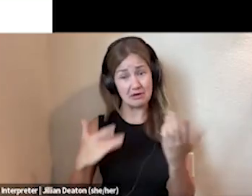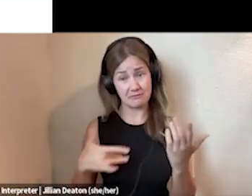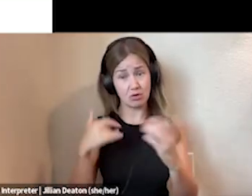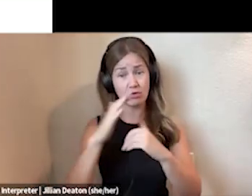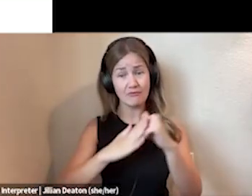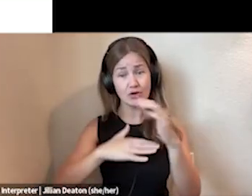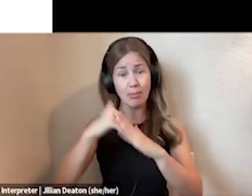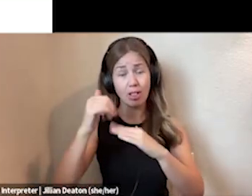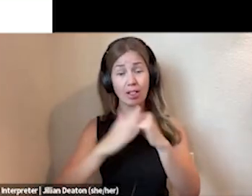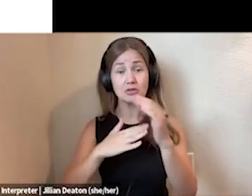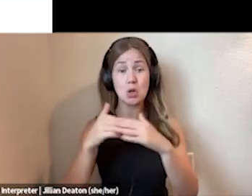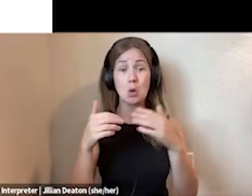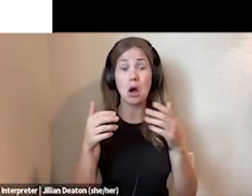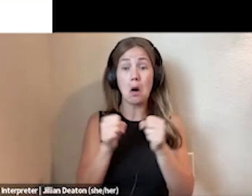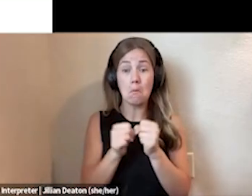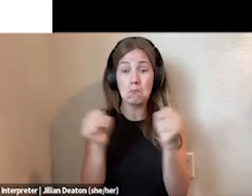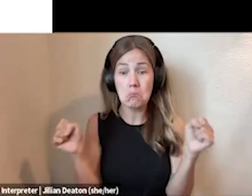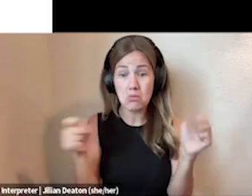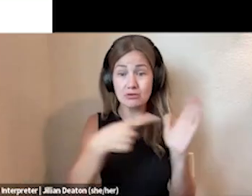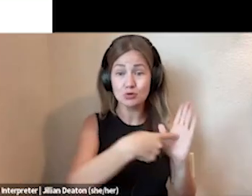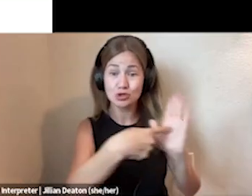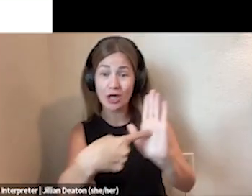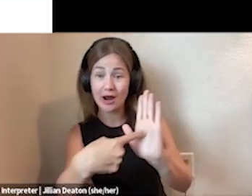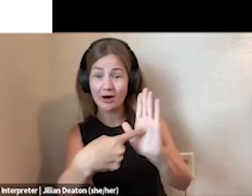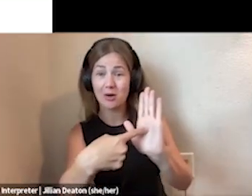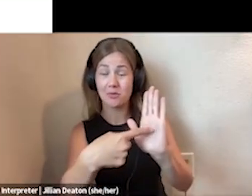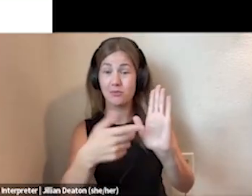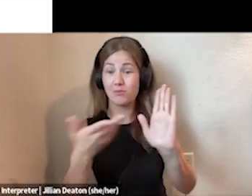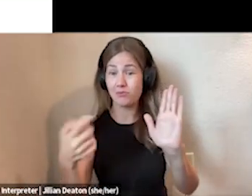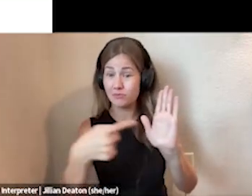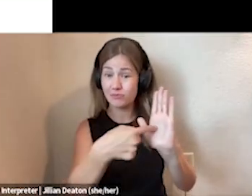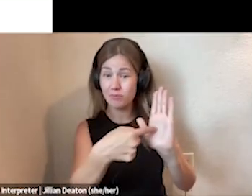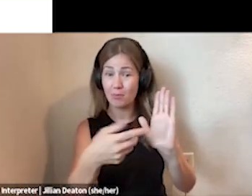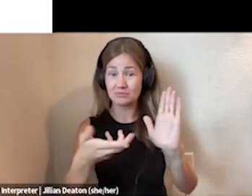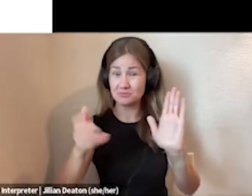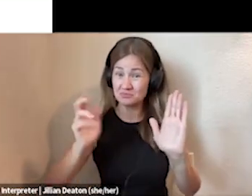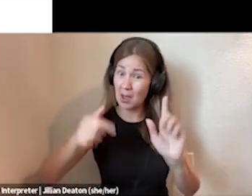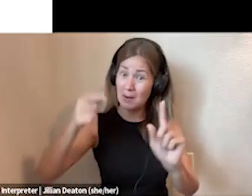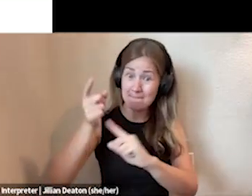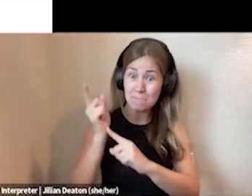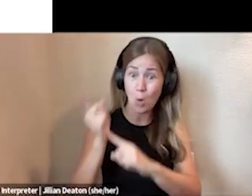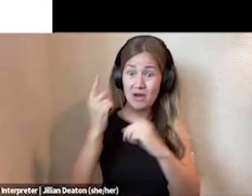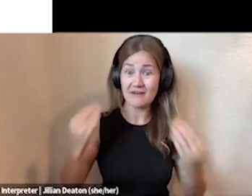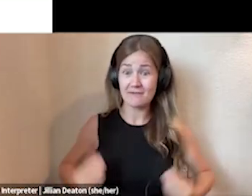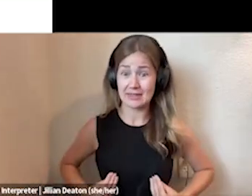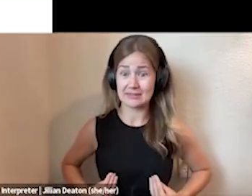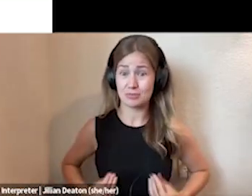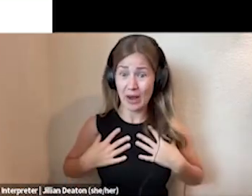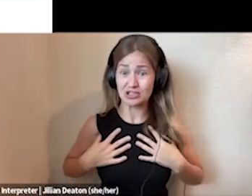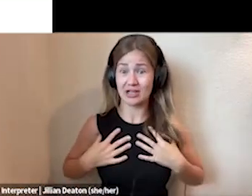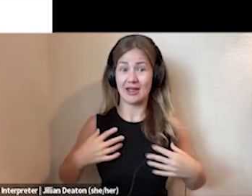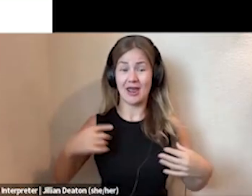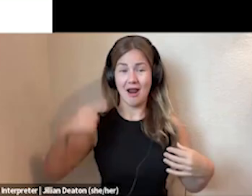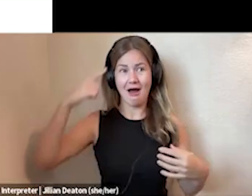these pivotal moments, what is the idea of lightning or inspiration, how does that come together? Those can be